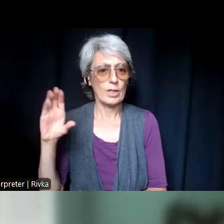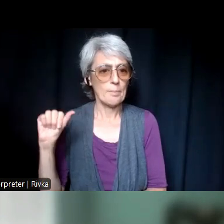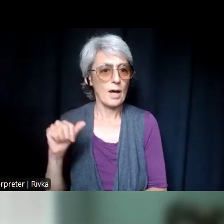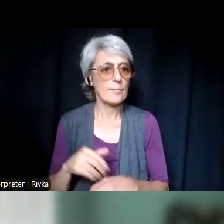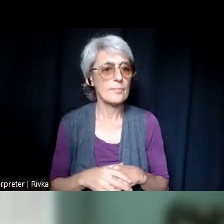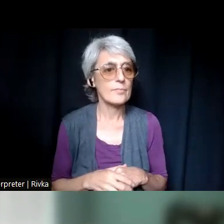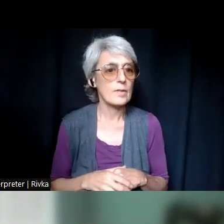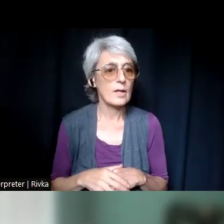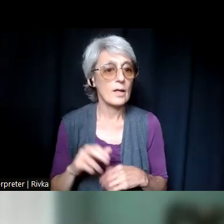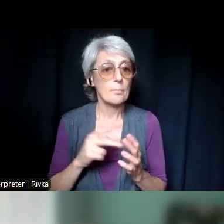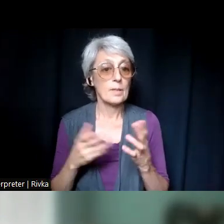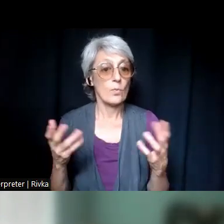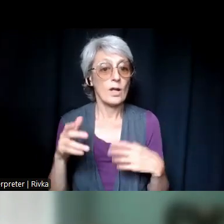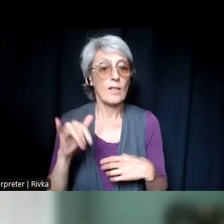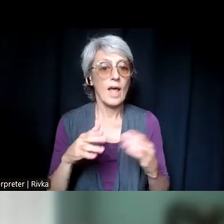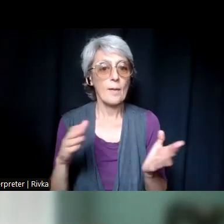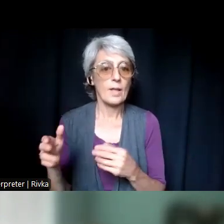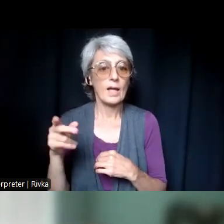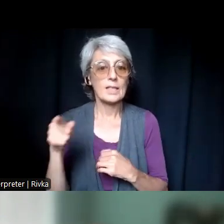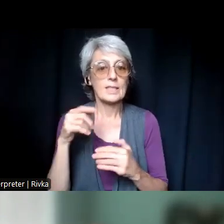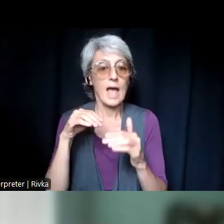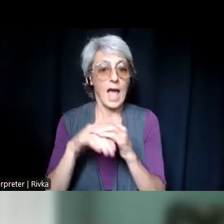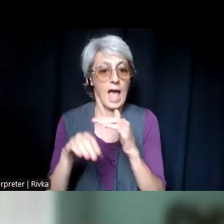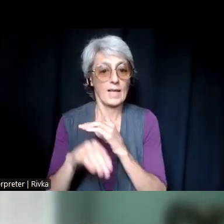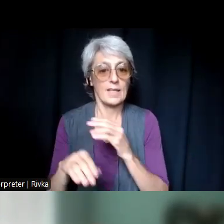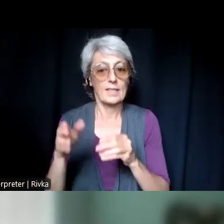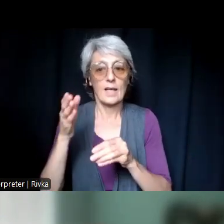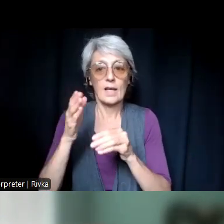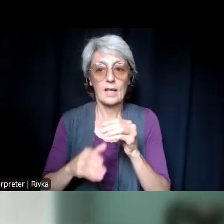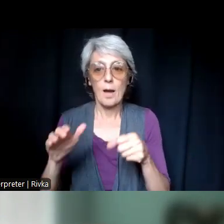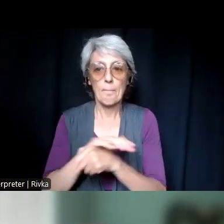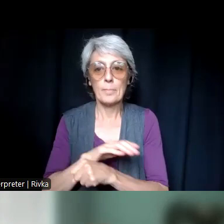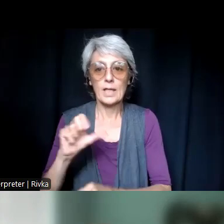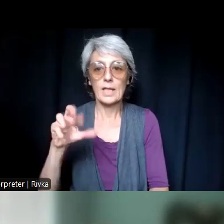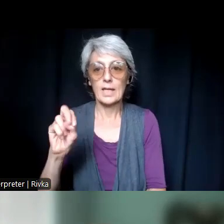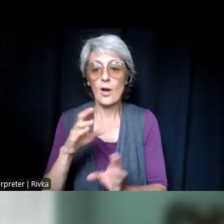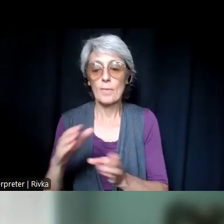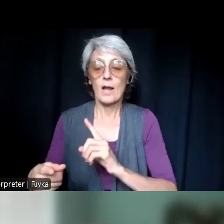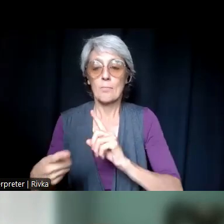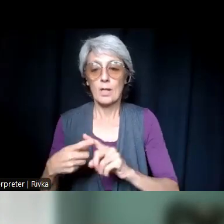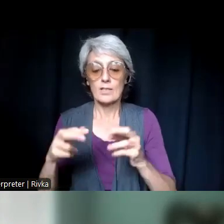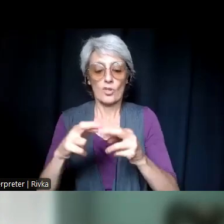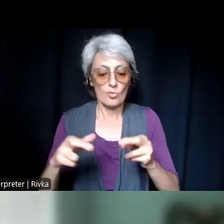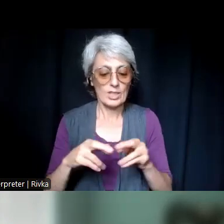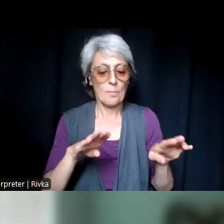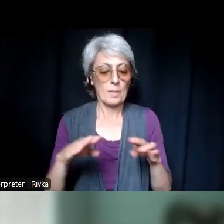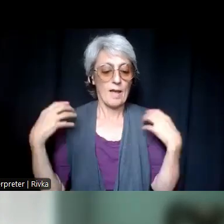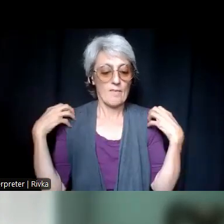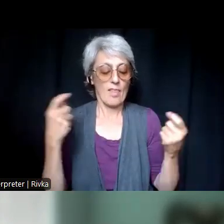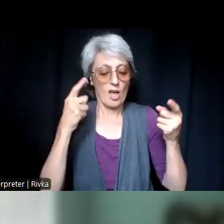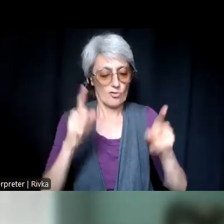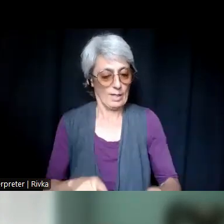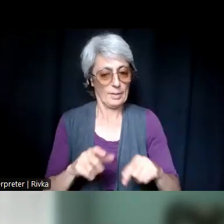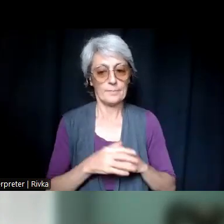means that plan serves as both an Access Complete Care plan as well as a regional behavioral health agreement. So at